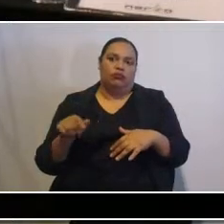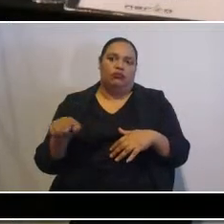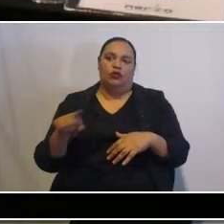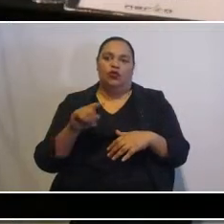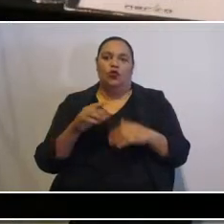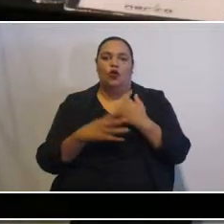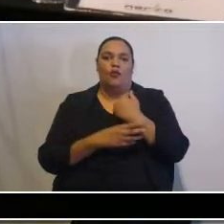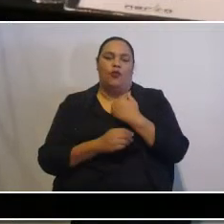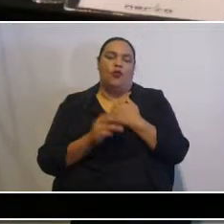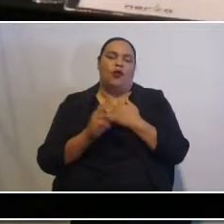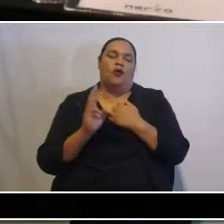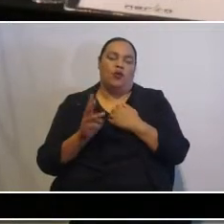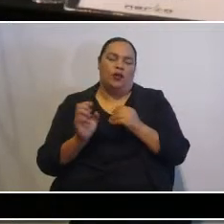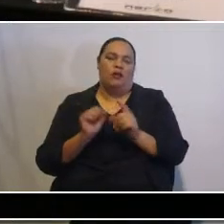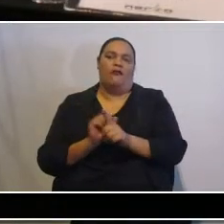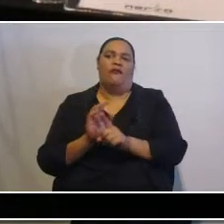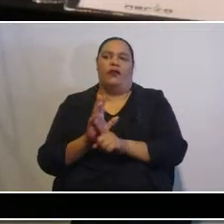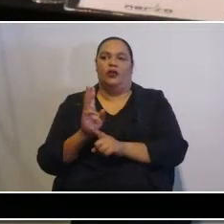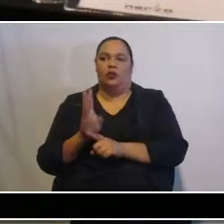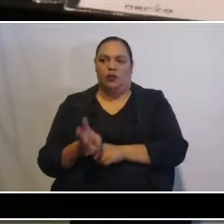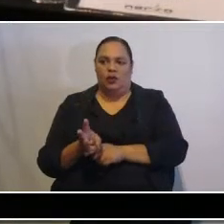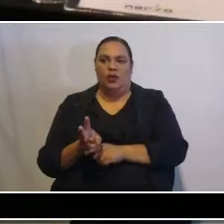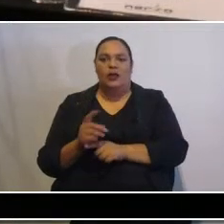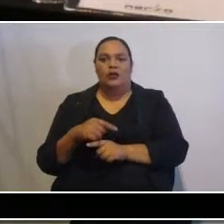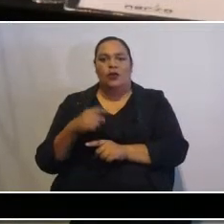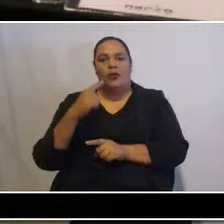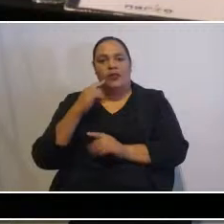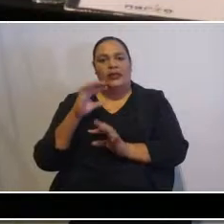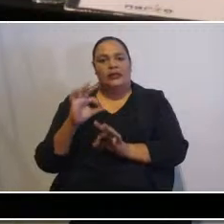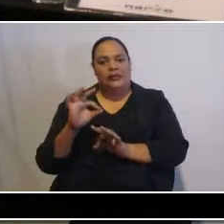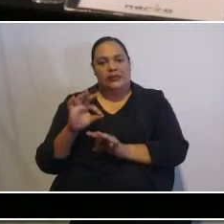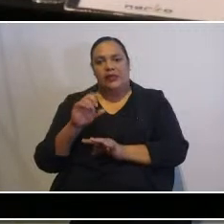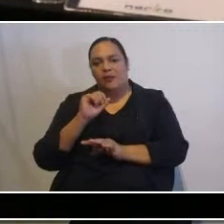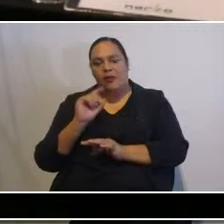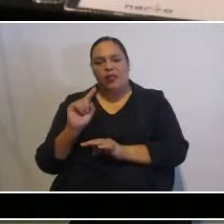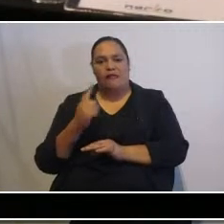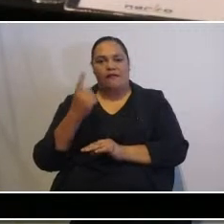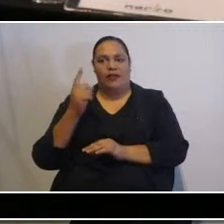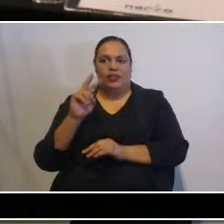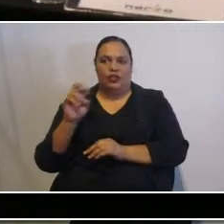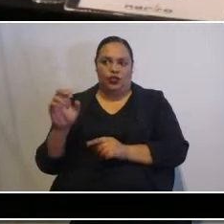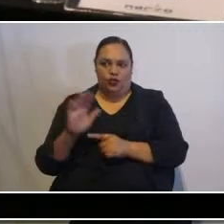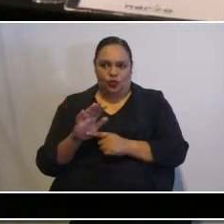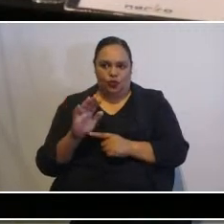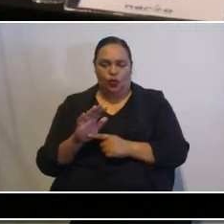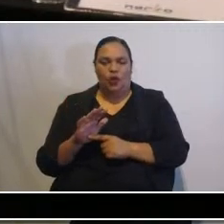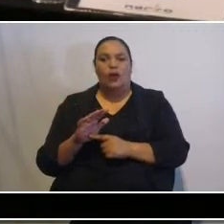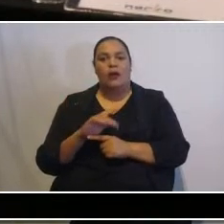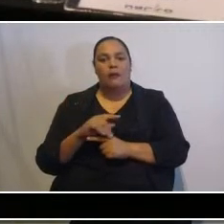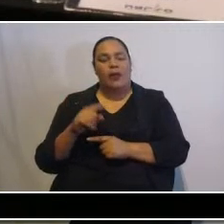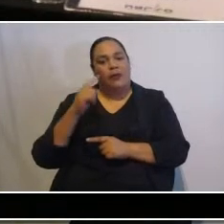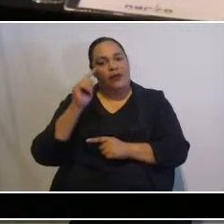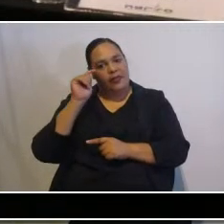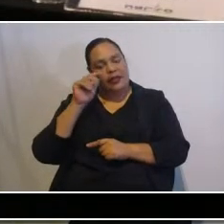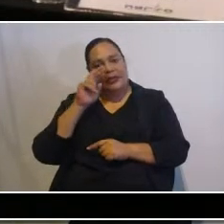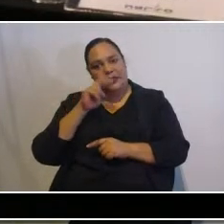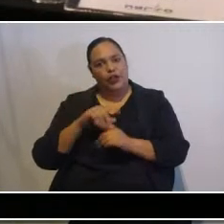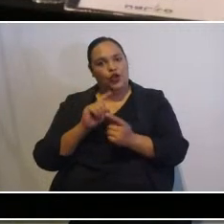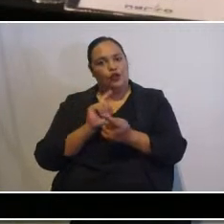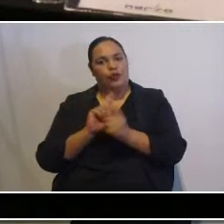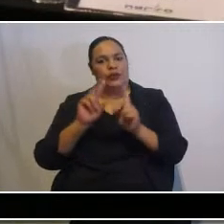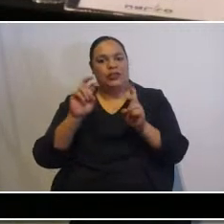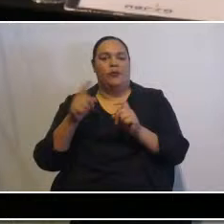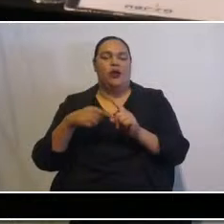the poorest of the poor. So I think that is the first issue, and I think you probably need to also address the issue